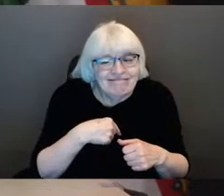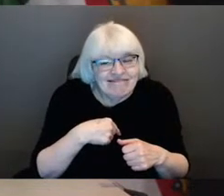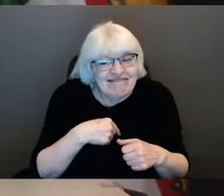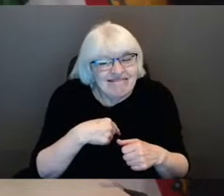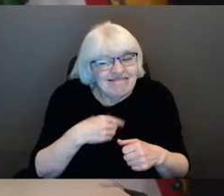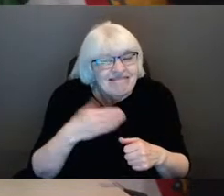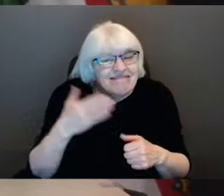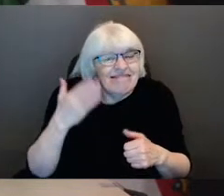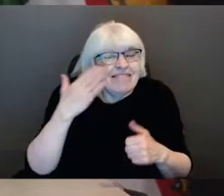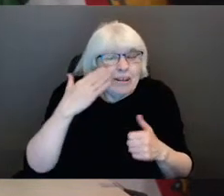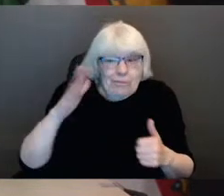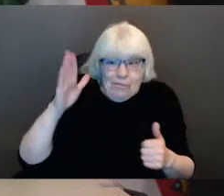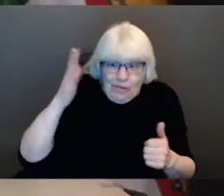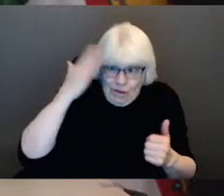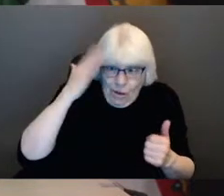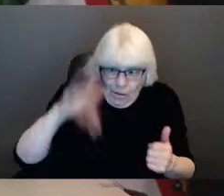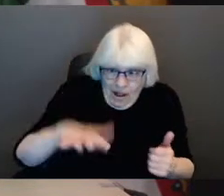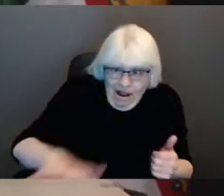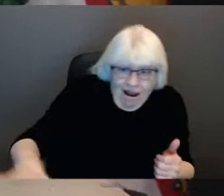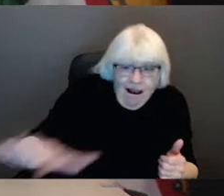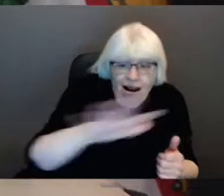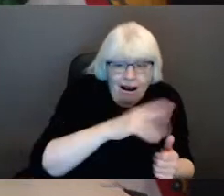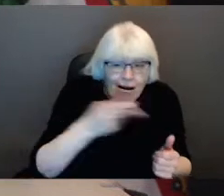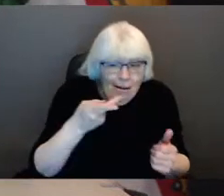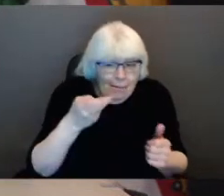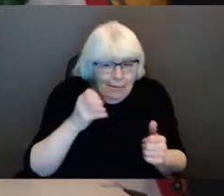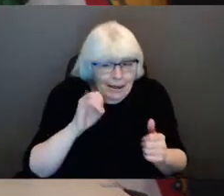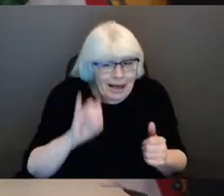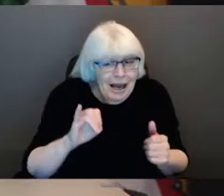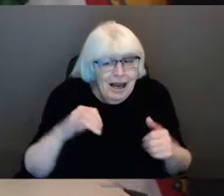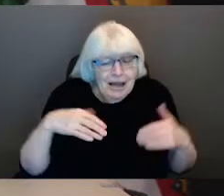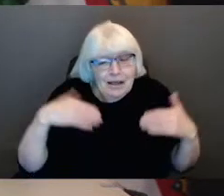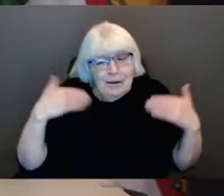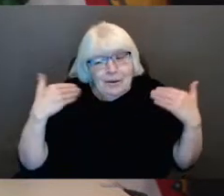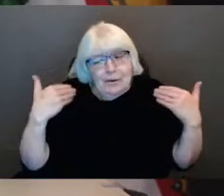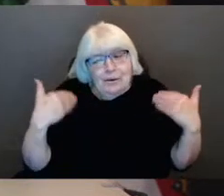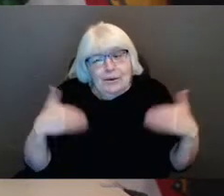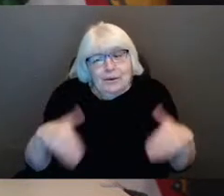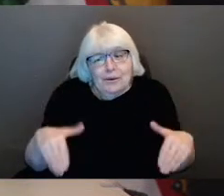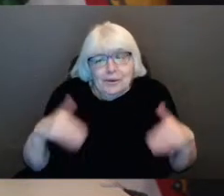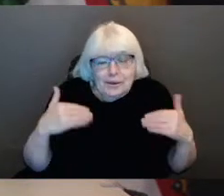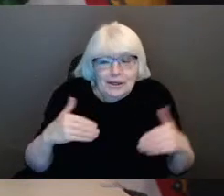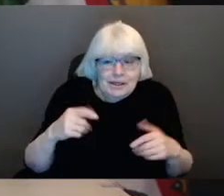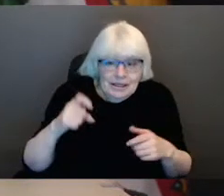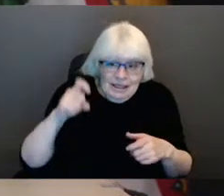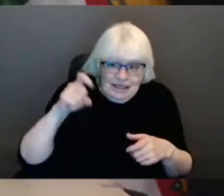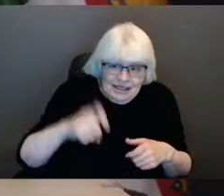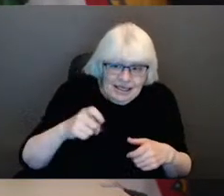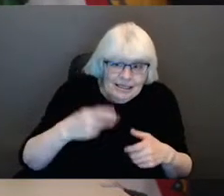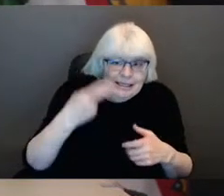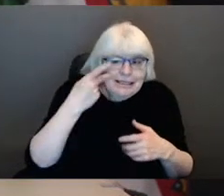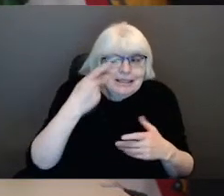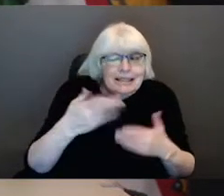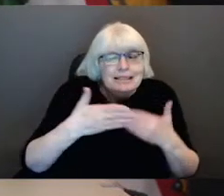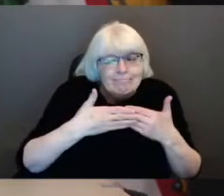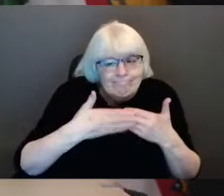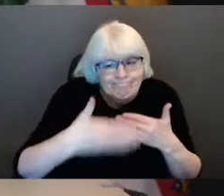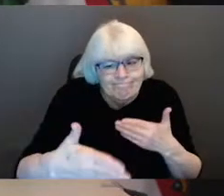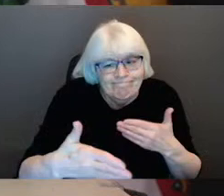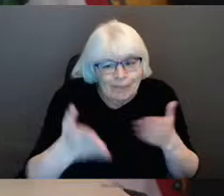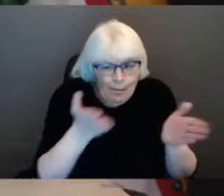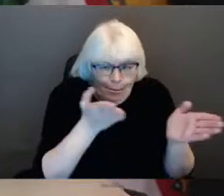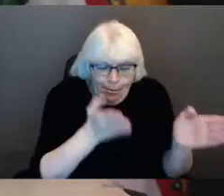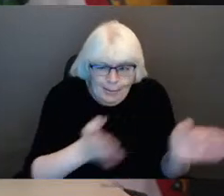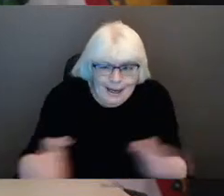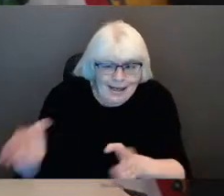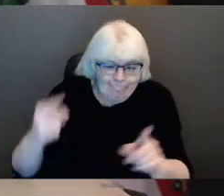more so than ever before through COVID, need to see that roadmap and for it to be an